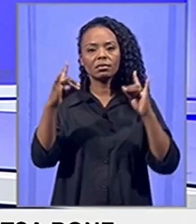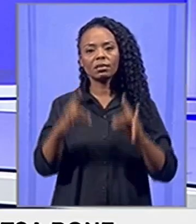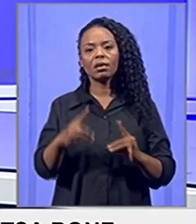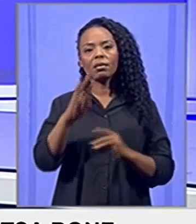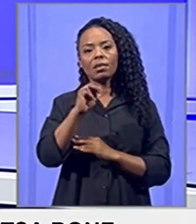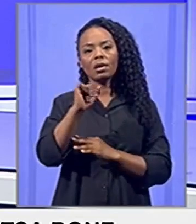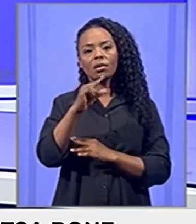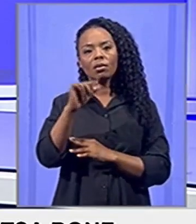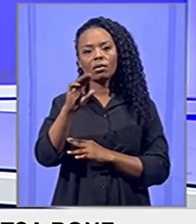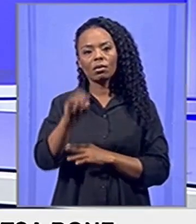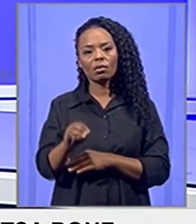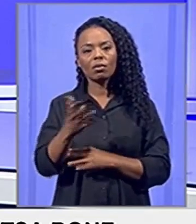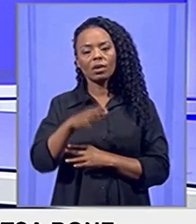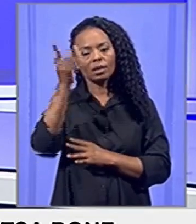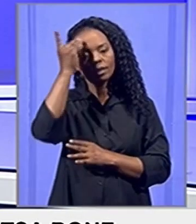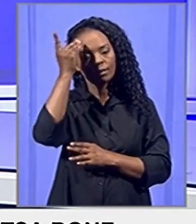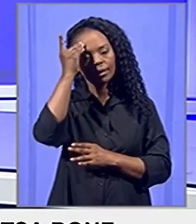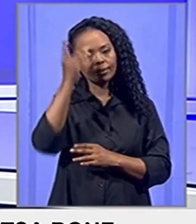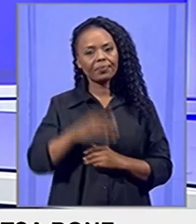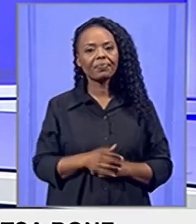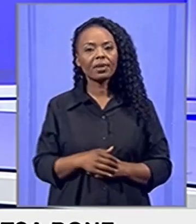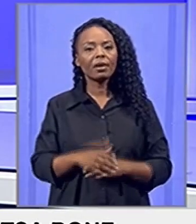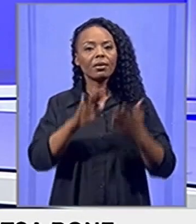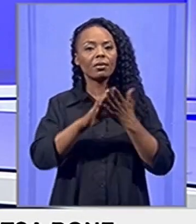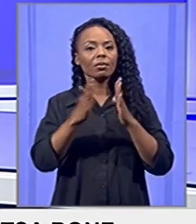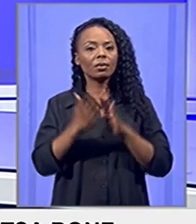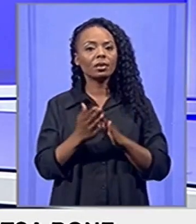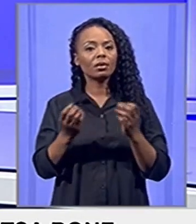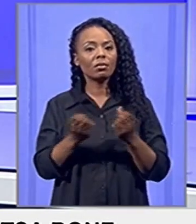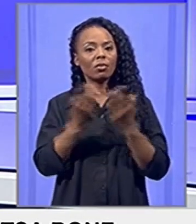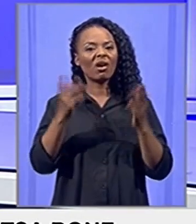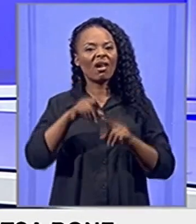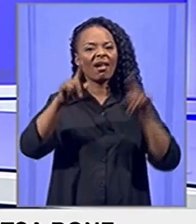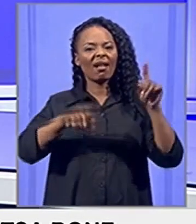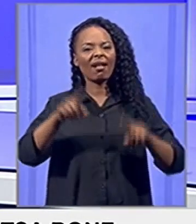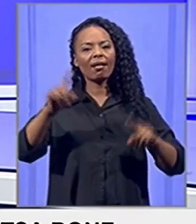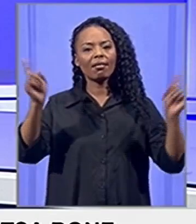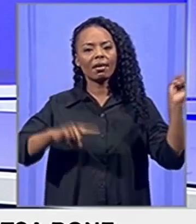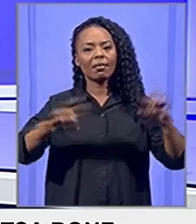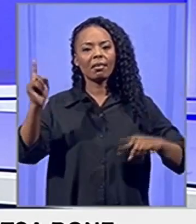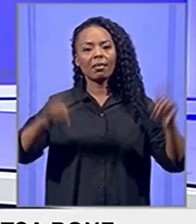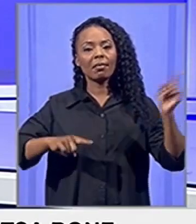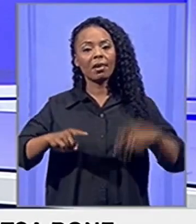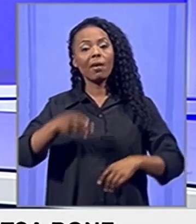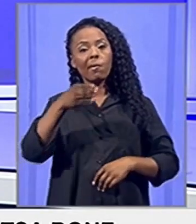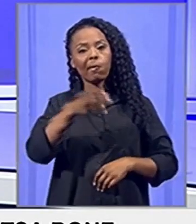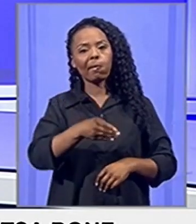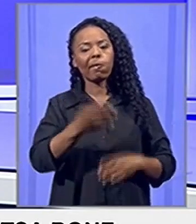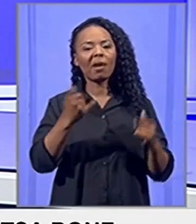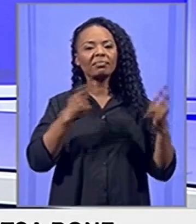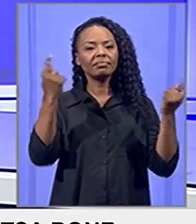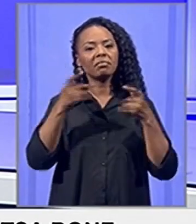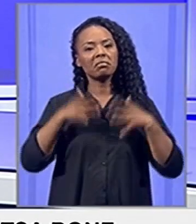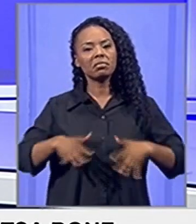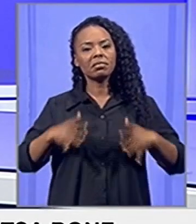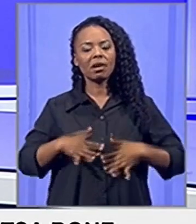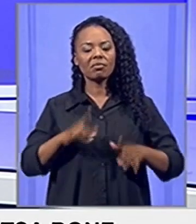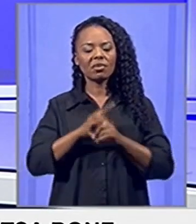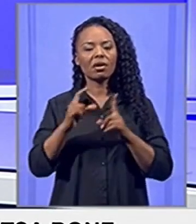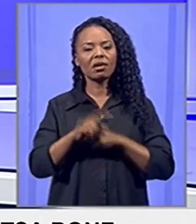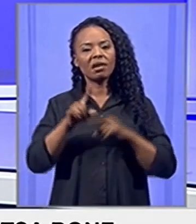Magogo kwa Mashu kwa Durban. Baagi ba tswa dintlheng tsotlhe tsa naga ba ne ba tlile ka meaparo ya ditso tse